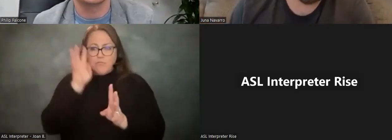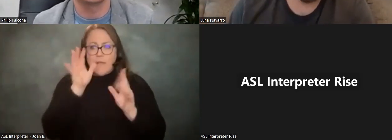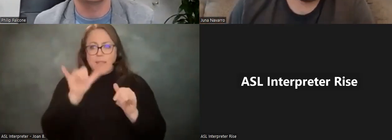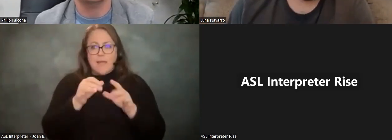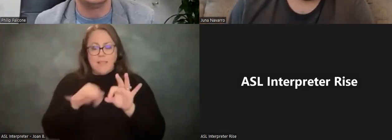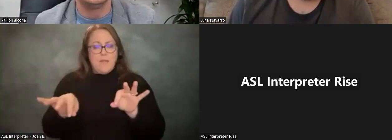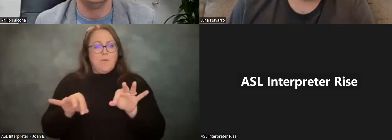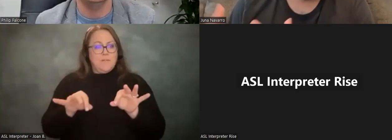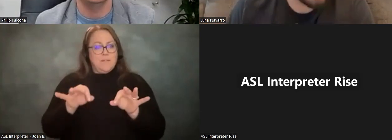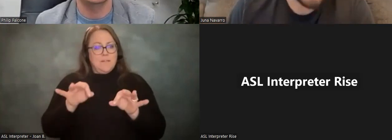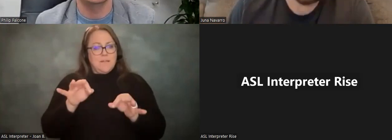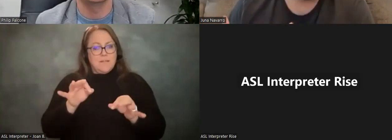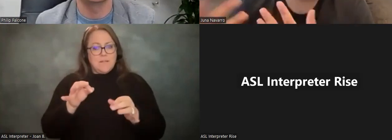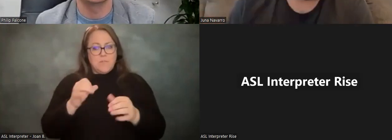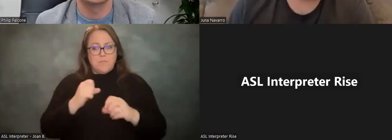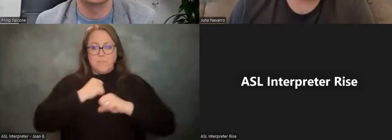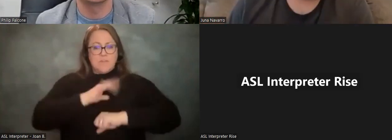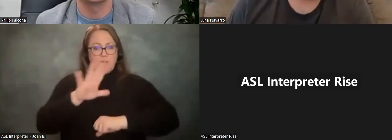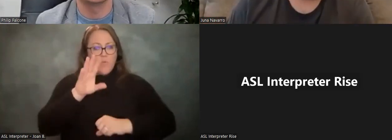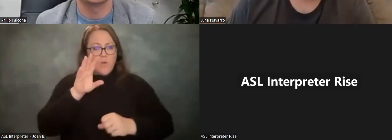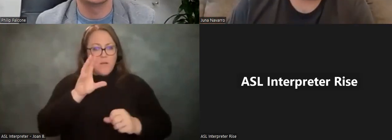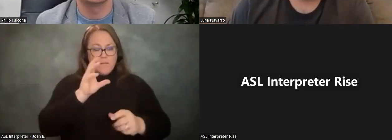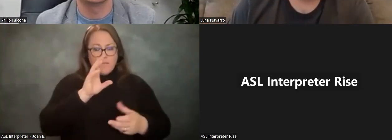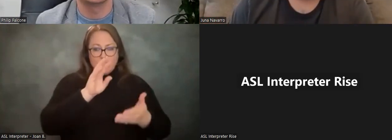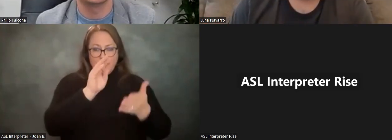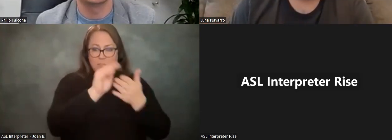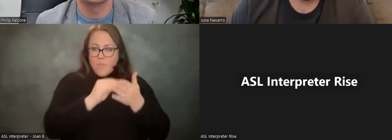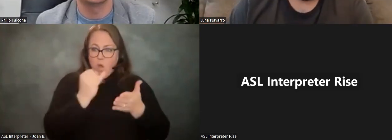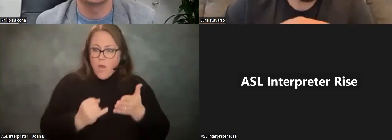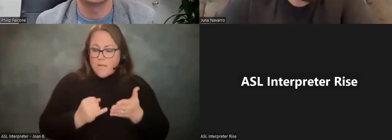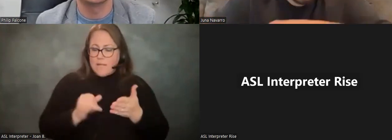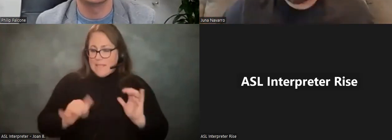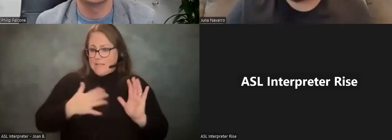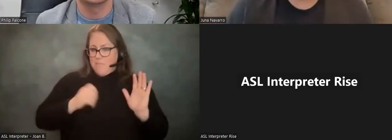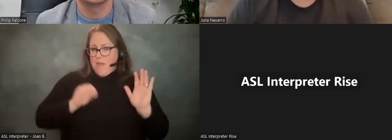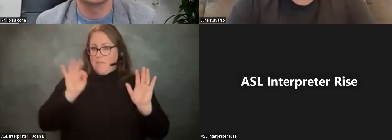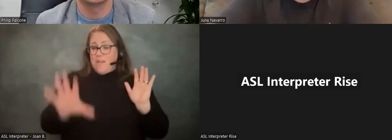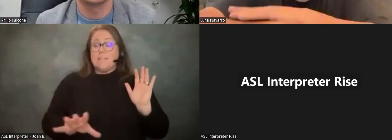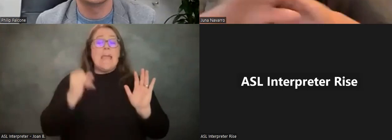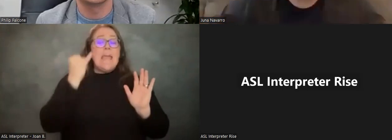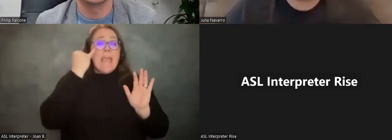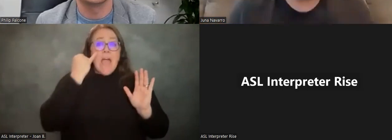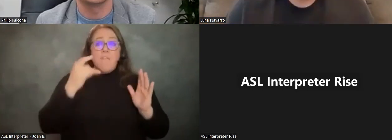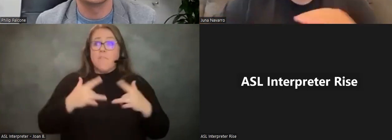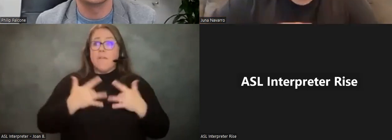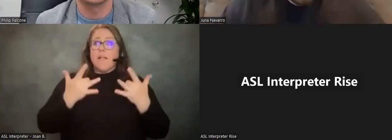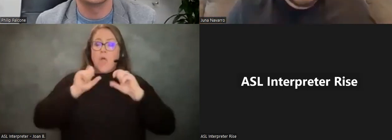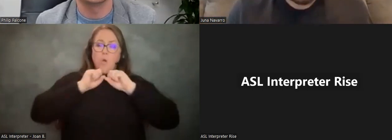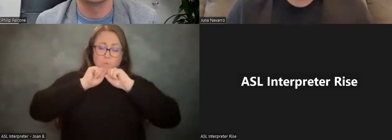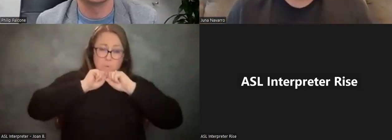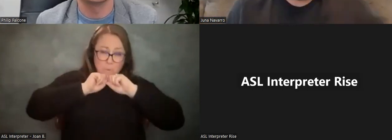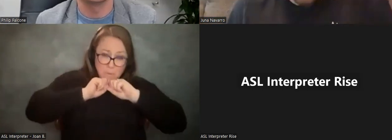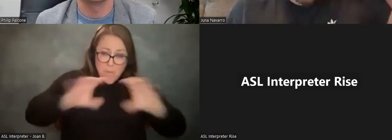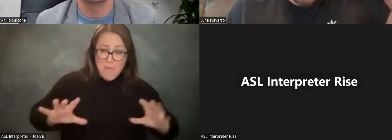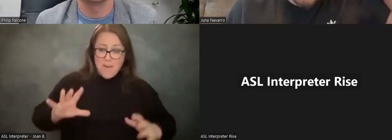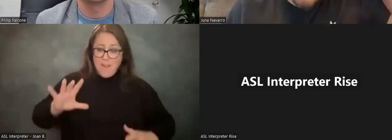protect your installments or your artwork. So that's my advice as an artist. If there's no one there, and then just say it comes down to just nobody,